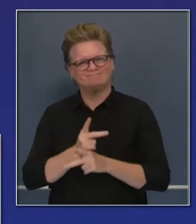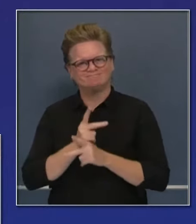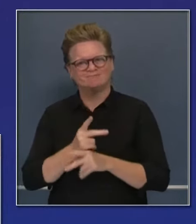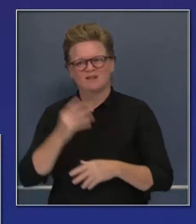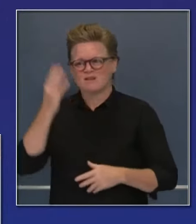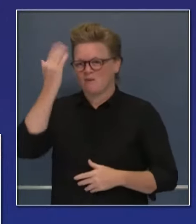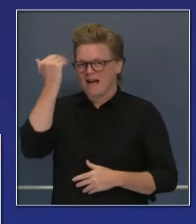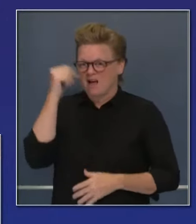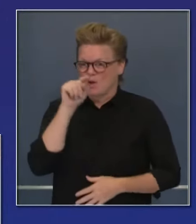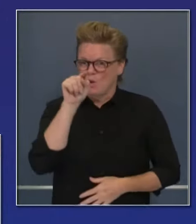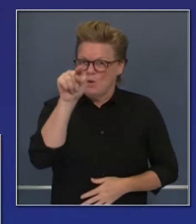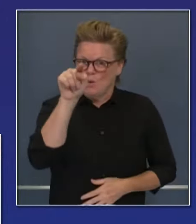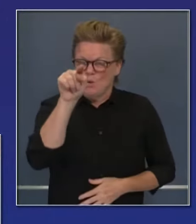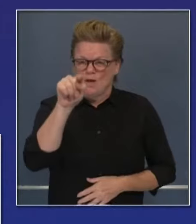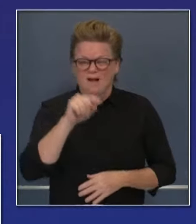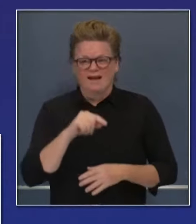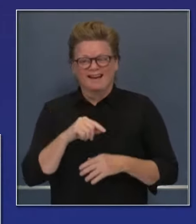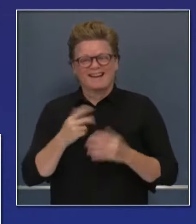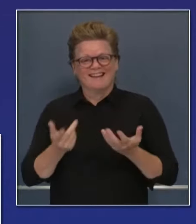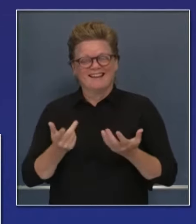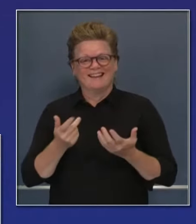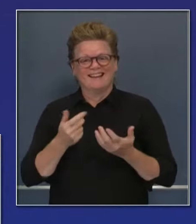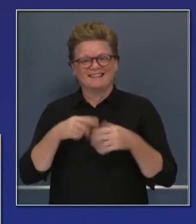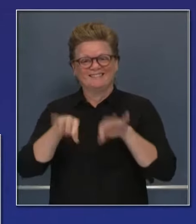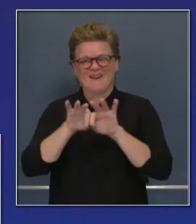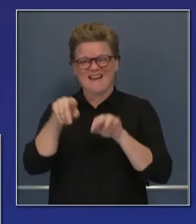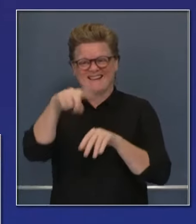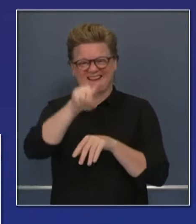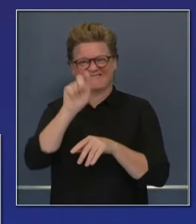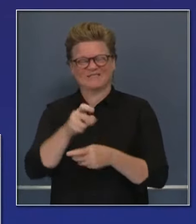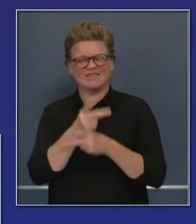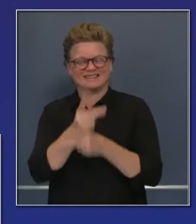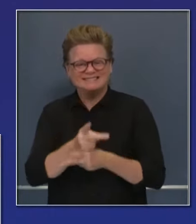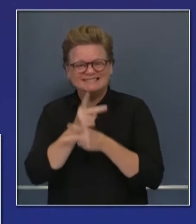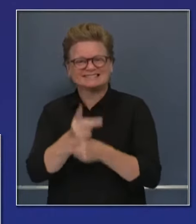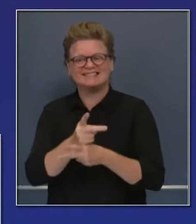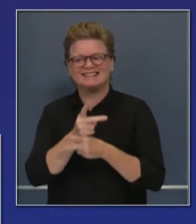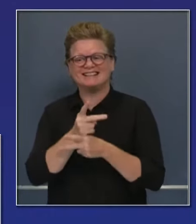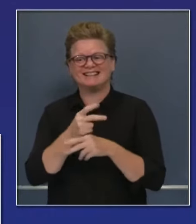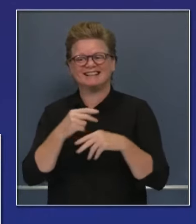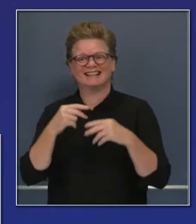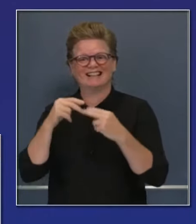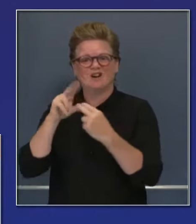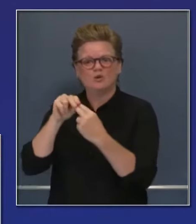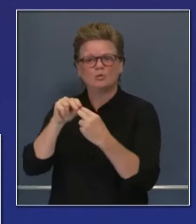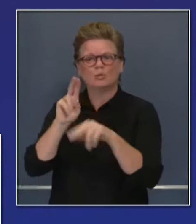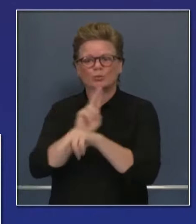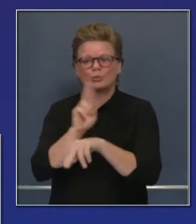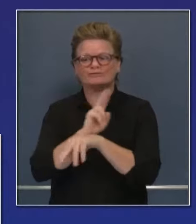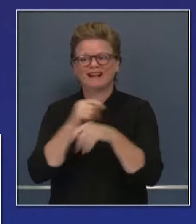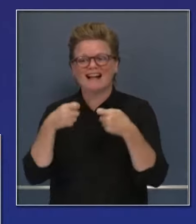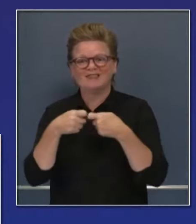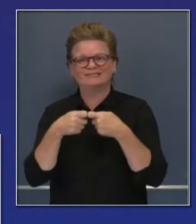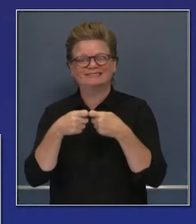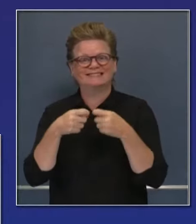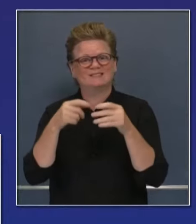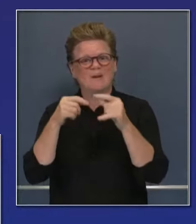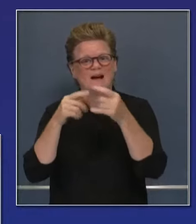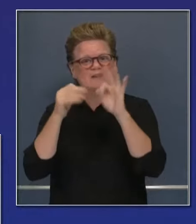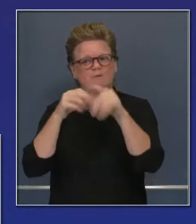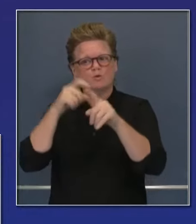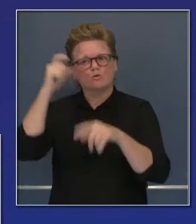a difference. We had advanced an emergency proclamation that helped us shift energy consumption. We worked with some of our